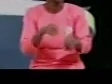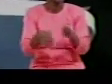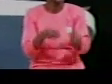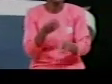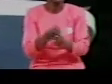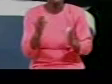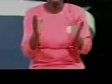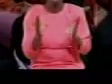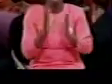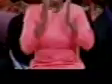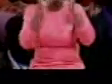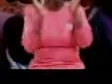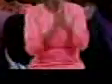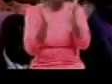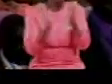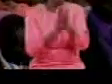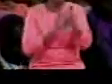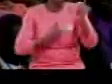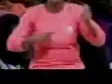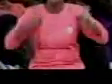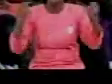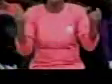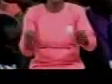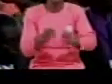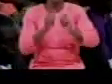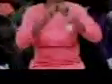Praise the Lord.